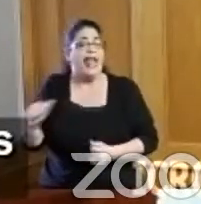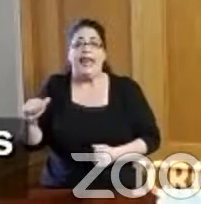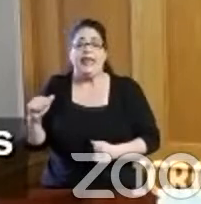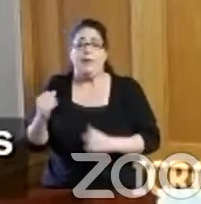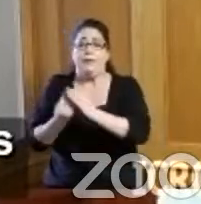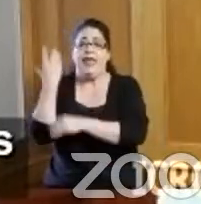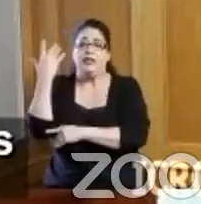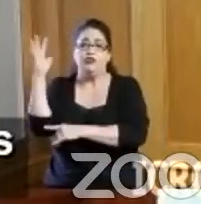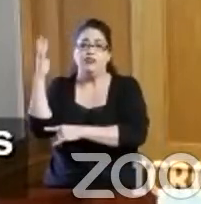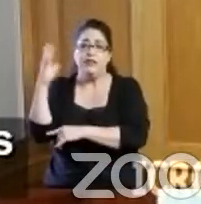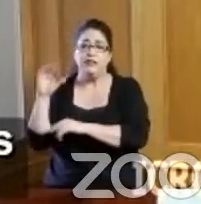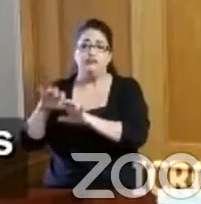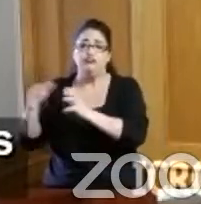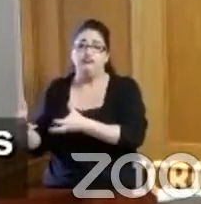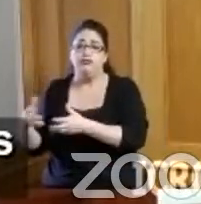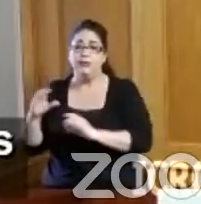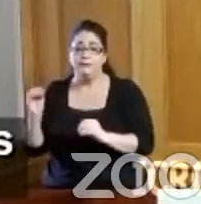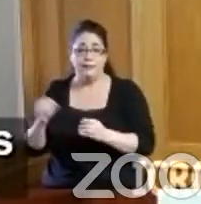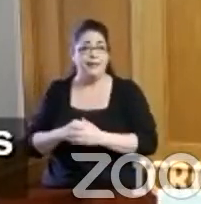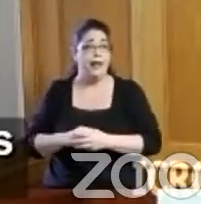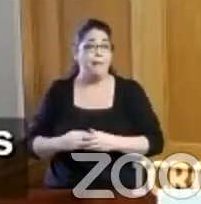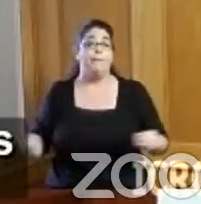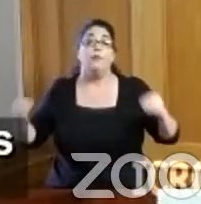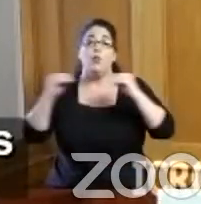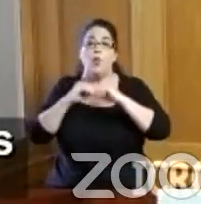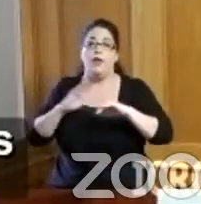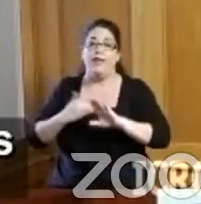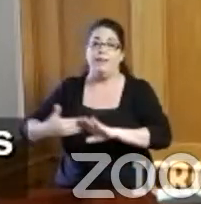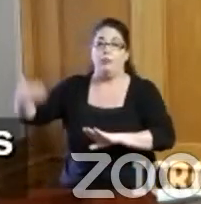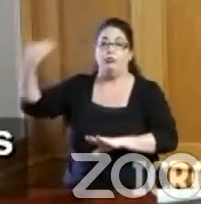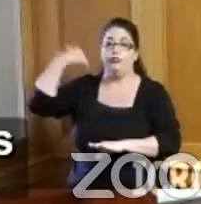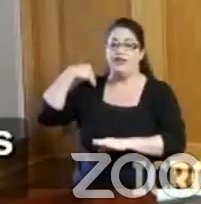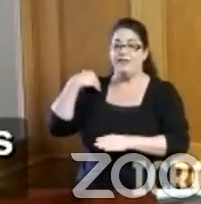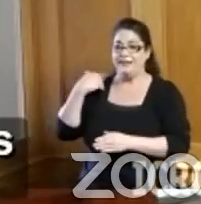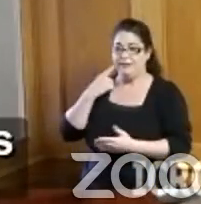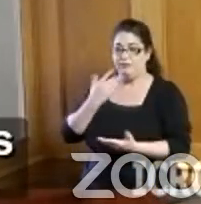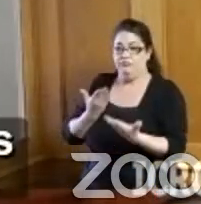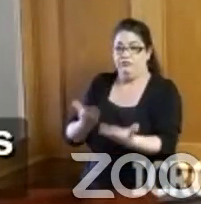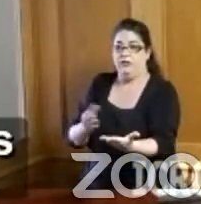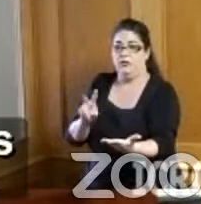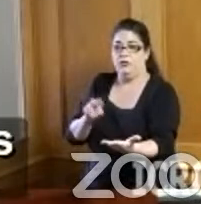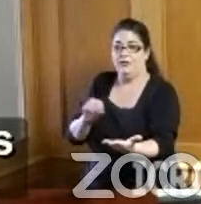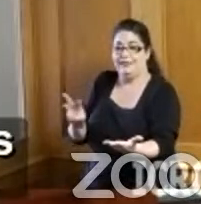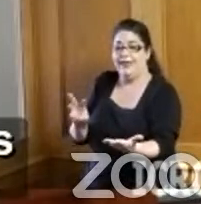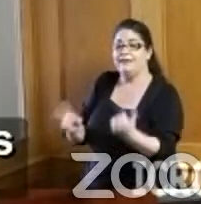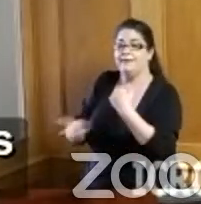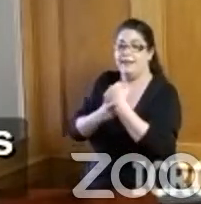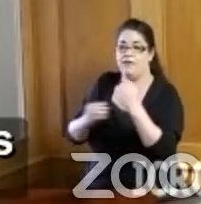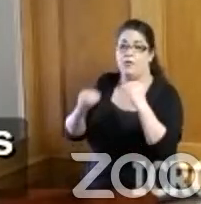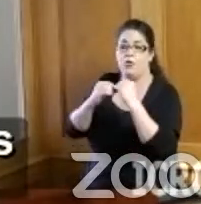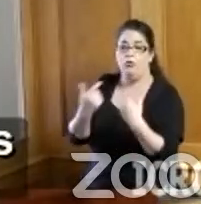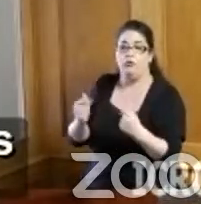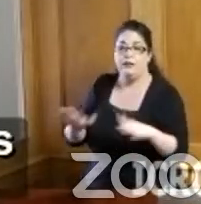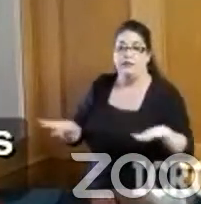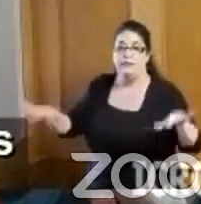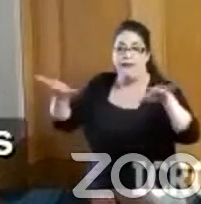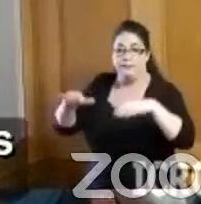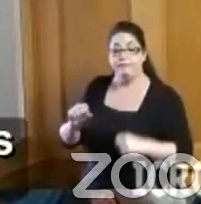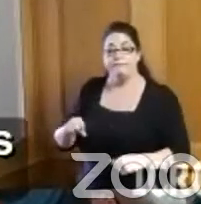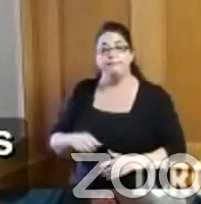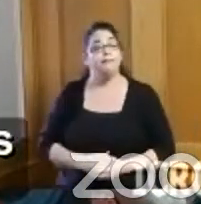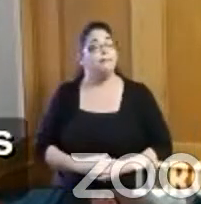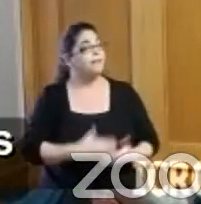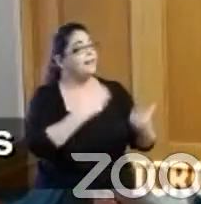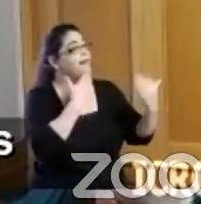than typical projects that we've seen and even the one that was approved previously for this exact site. Thank you. Thank you for that clarity. Thank